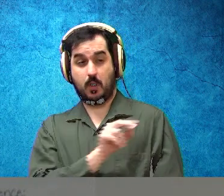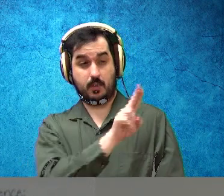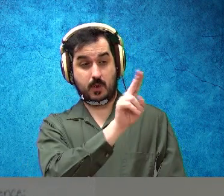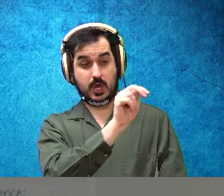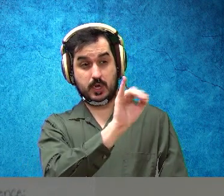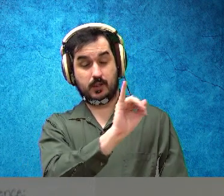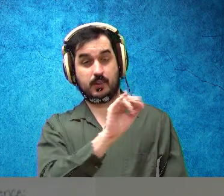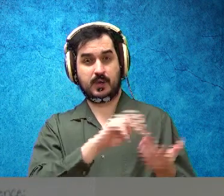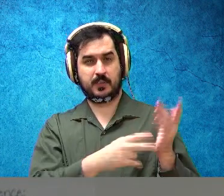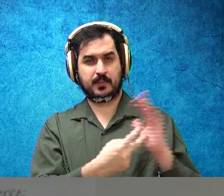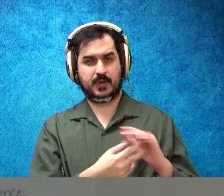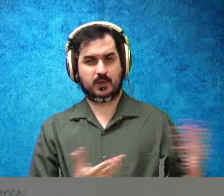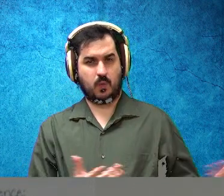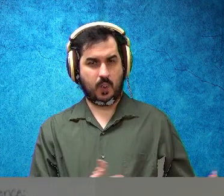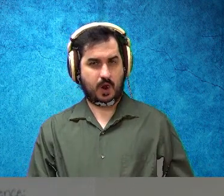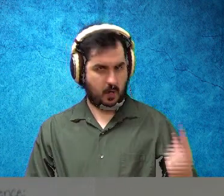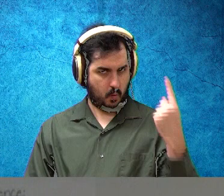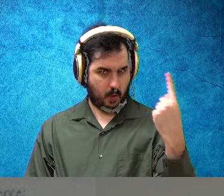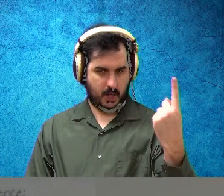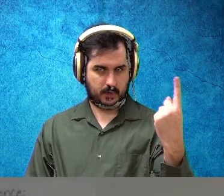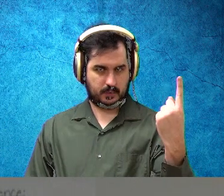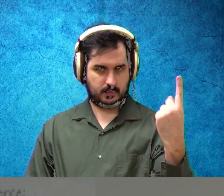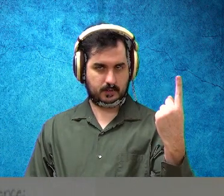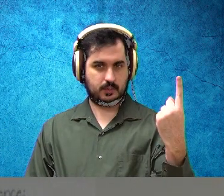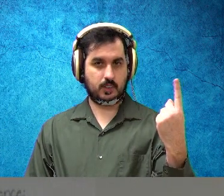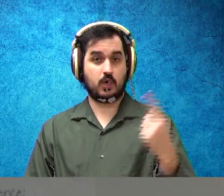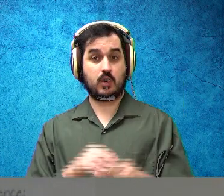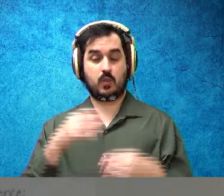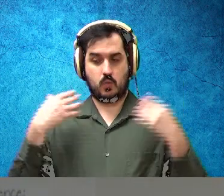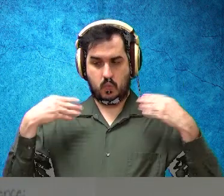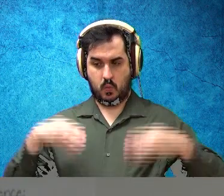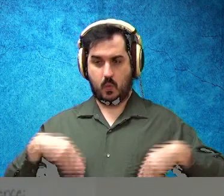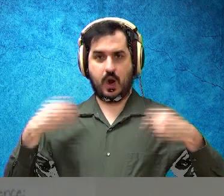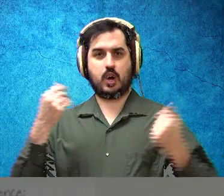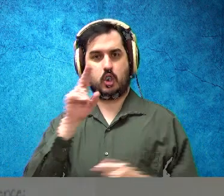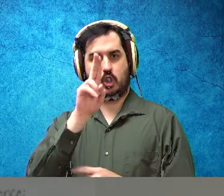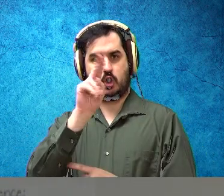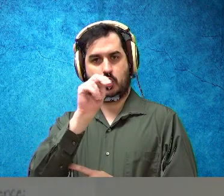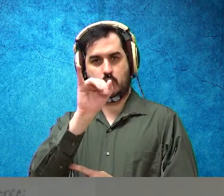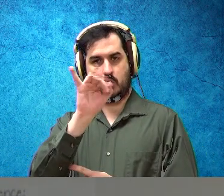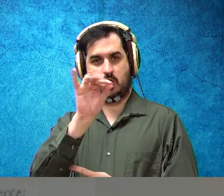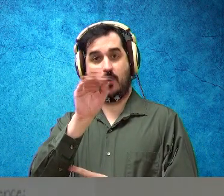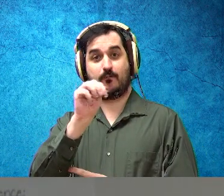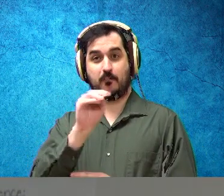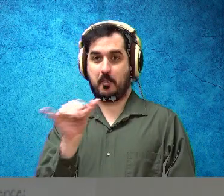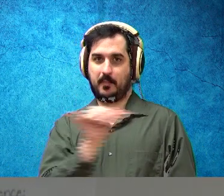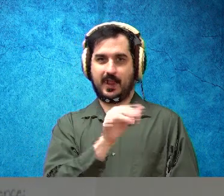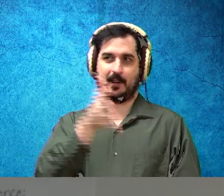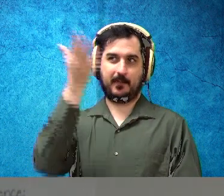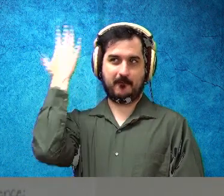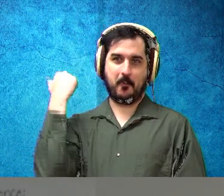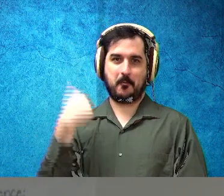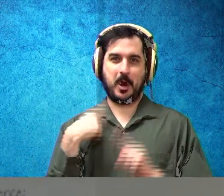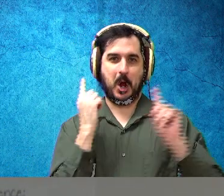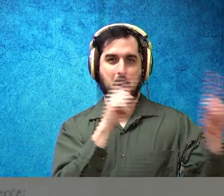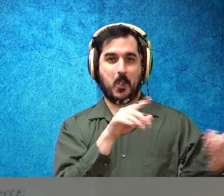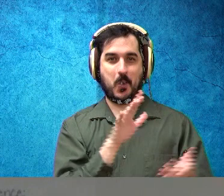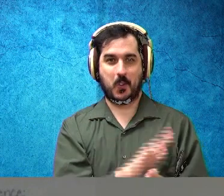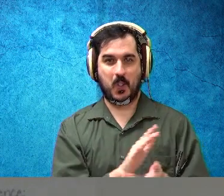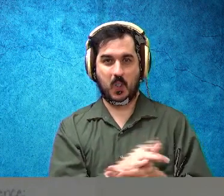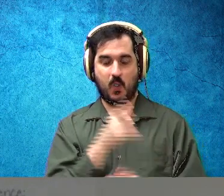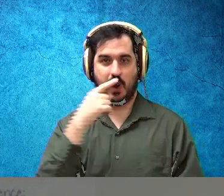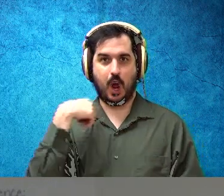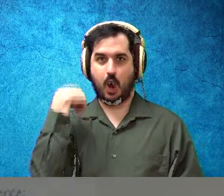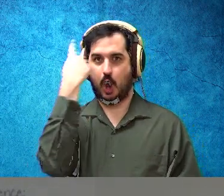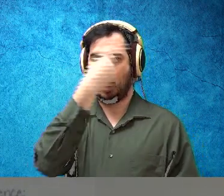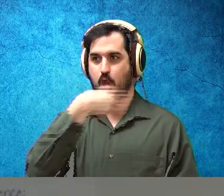for one. Right, so when we wear a uniform like we do when we were getting to go to school, we all looked alike. We